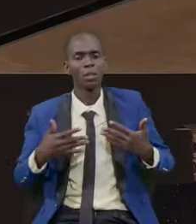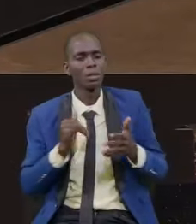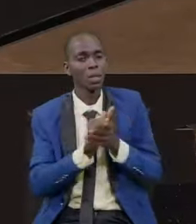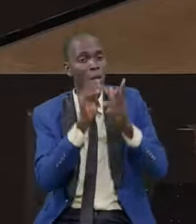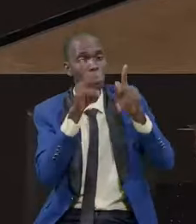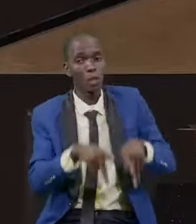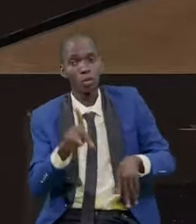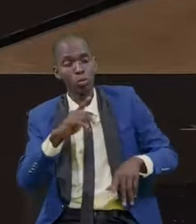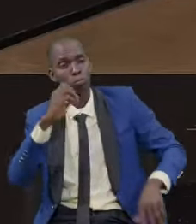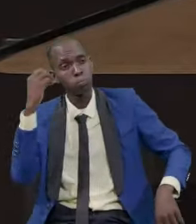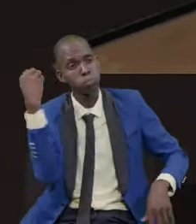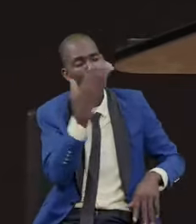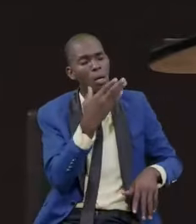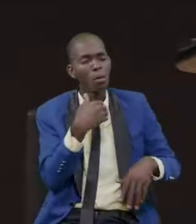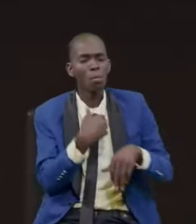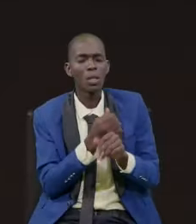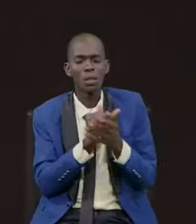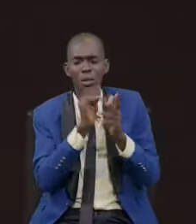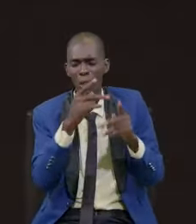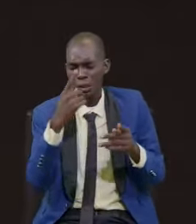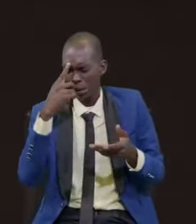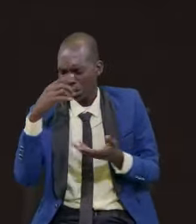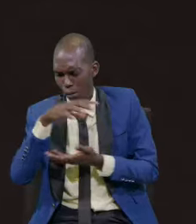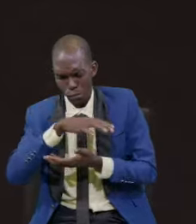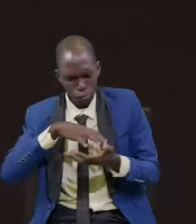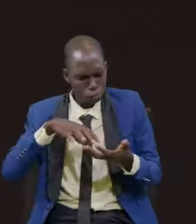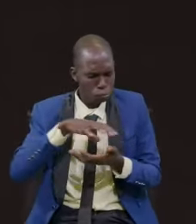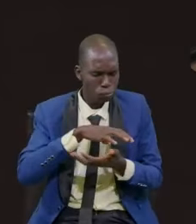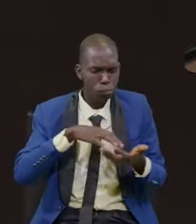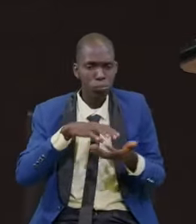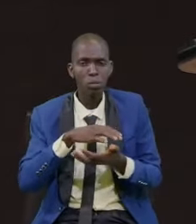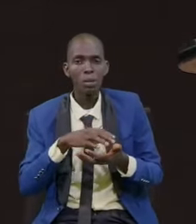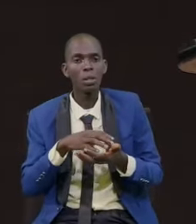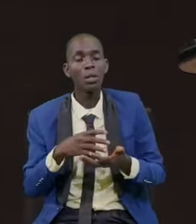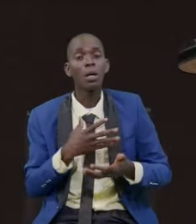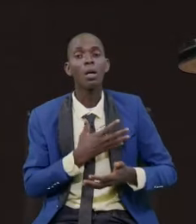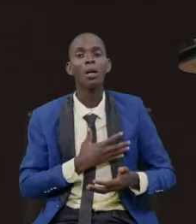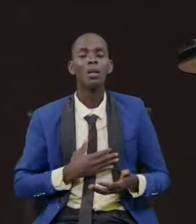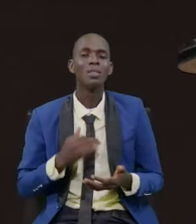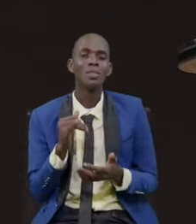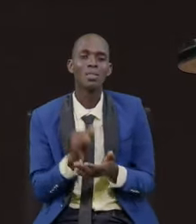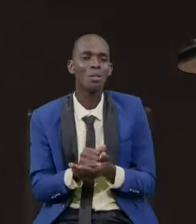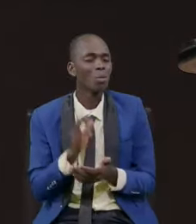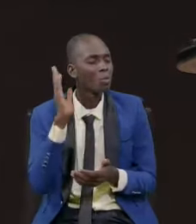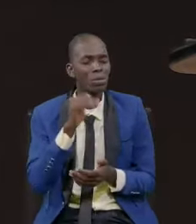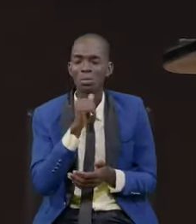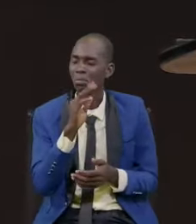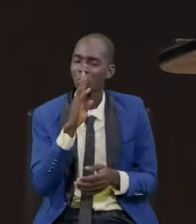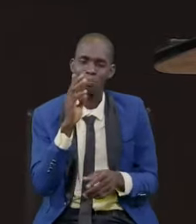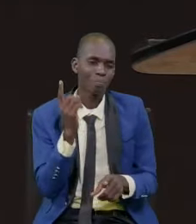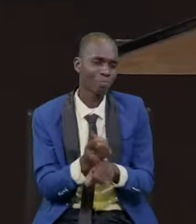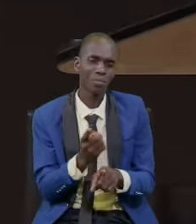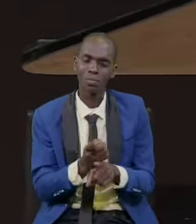destabilized by the things, by the words we throw. He said that will not be right. He